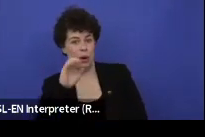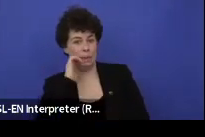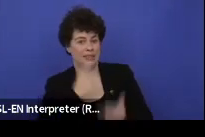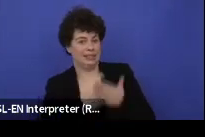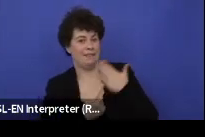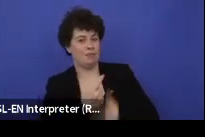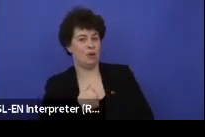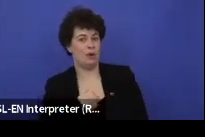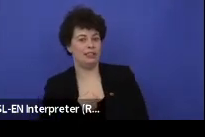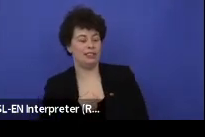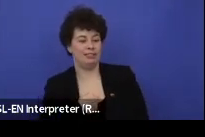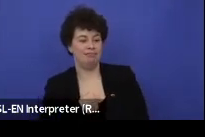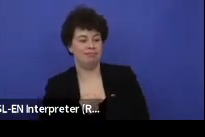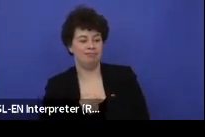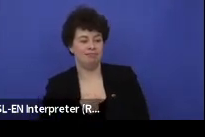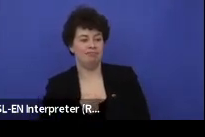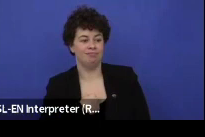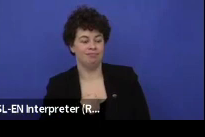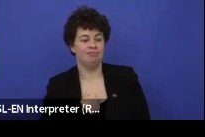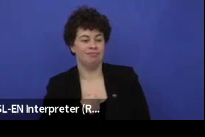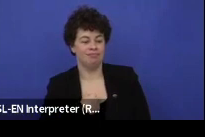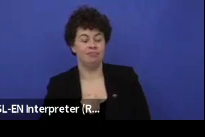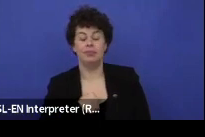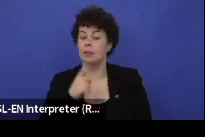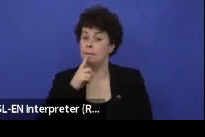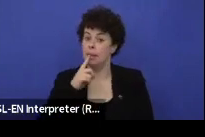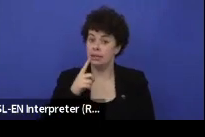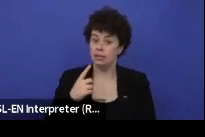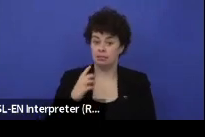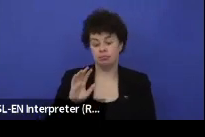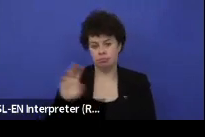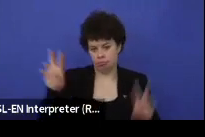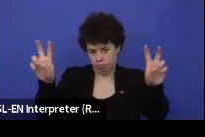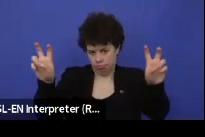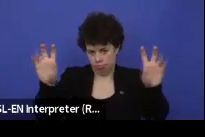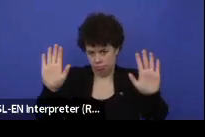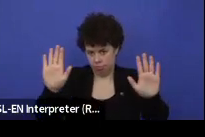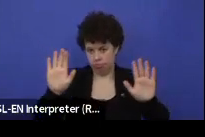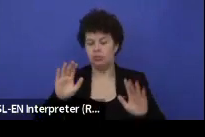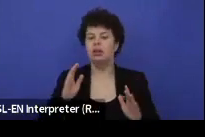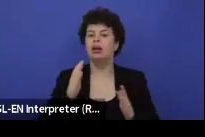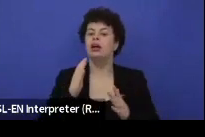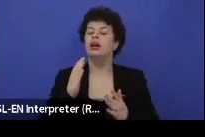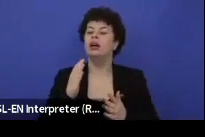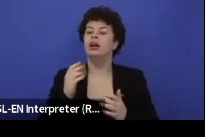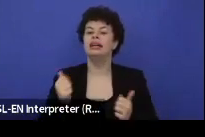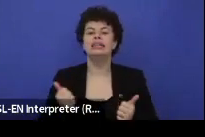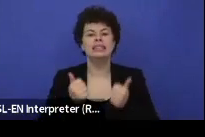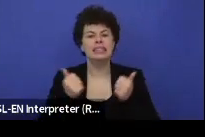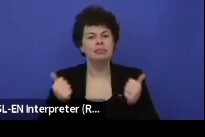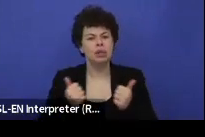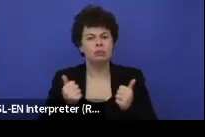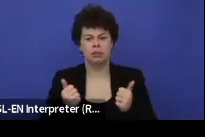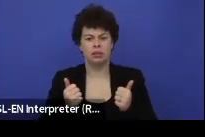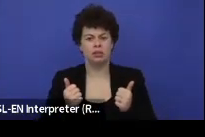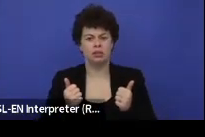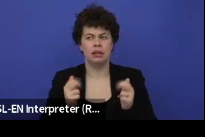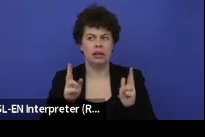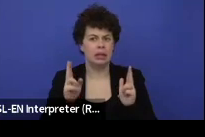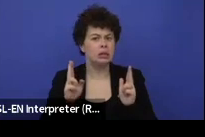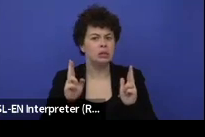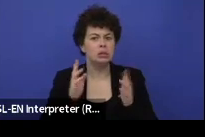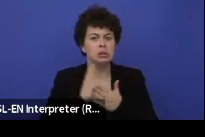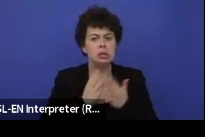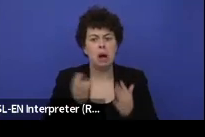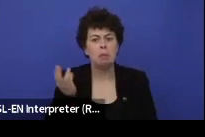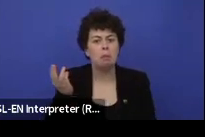ask for that. But I mentioned, you know, some people, the symptoms are quite minor, if